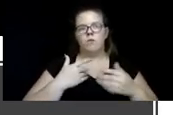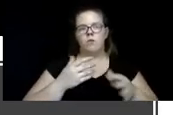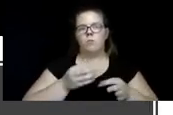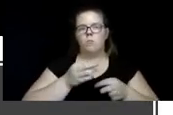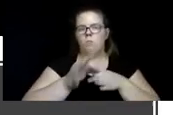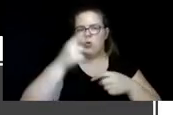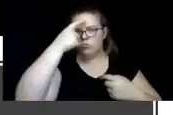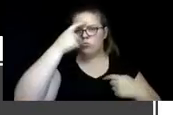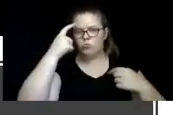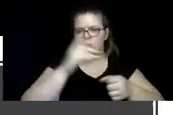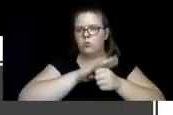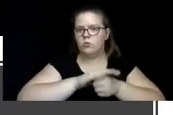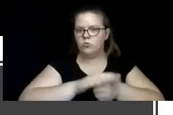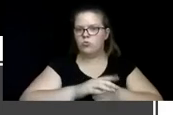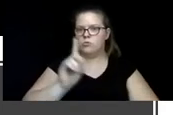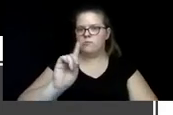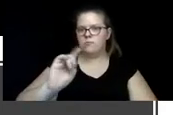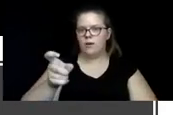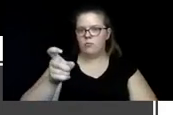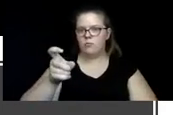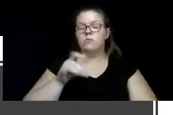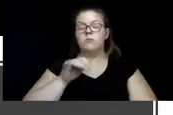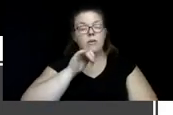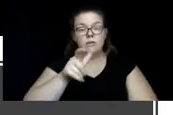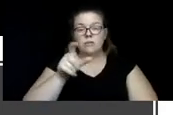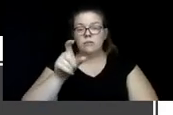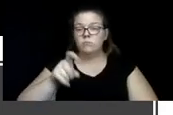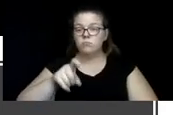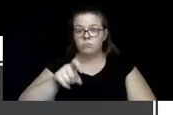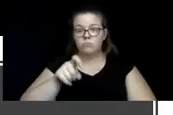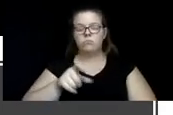stress diagnoses. It doesn't necessarily have to be